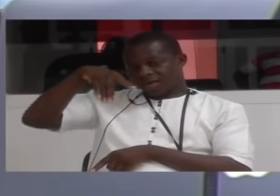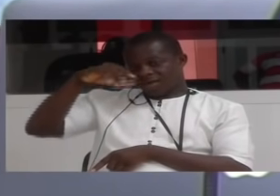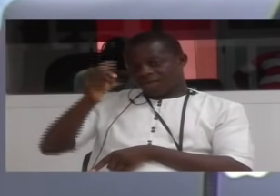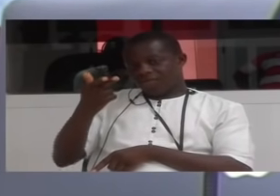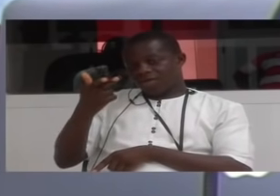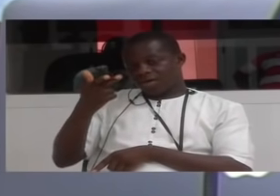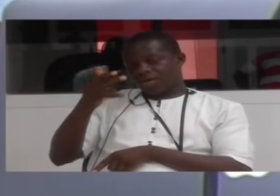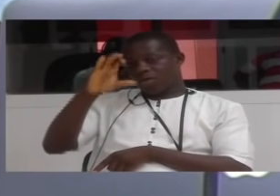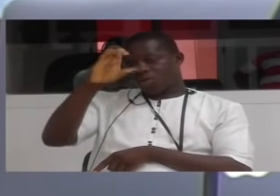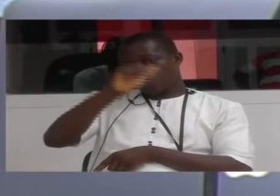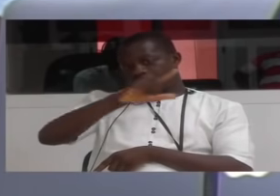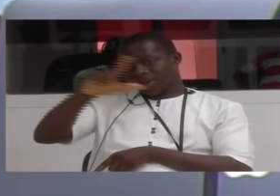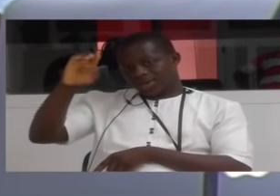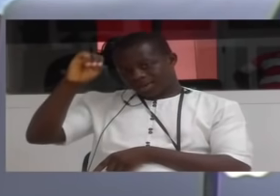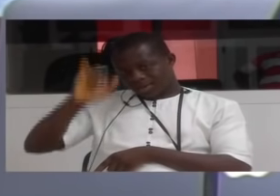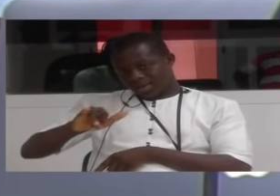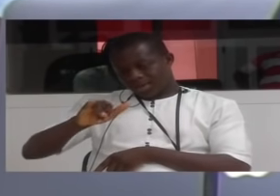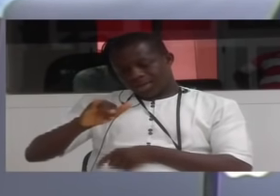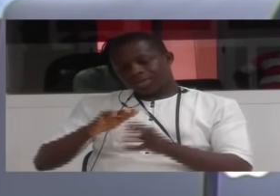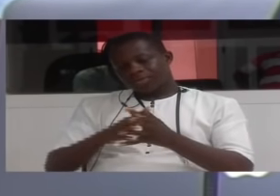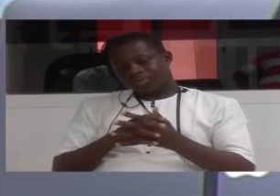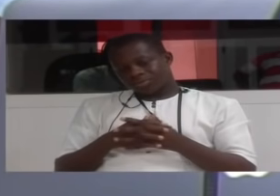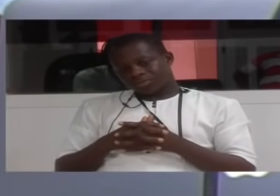Bi ngeen reey Mustapha Coli nonu?